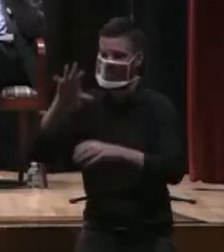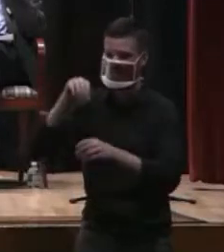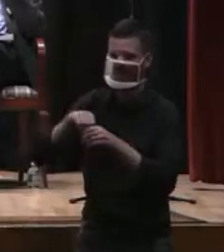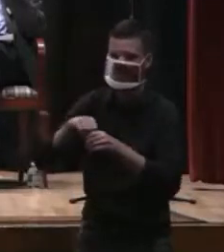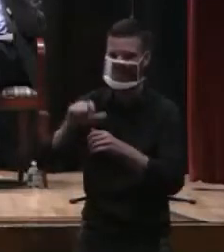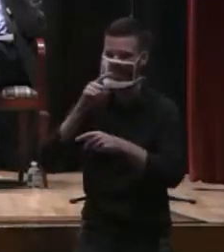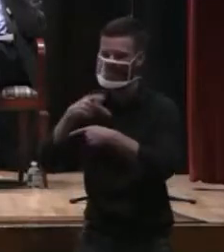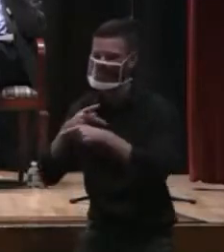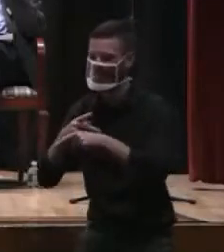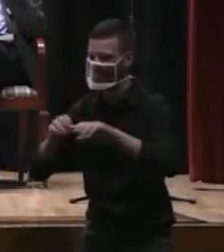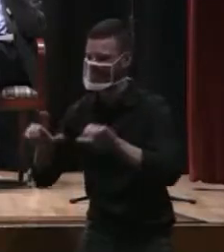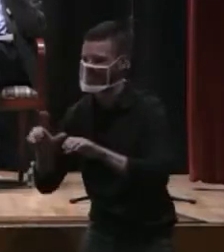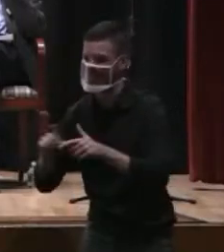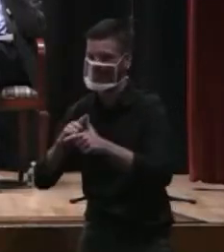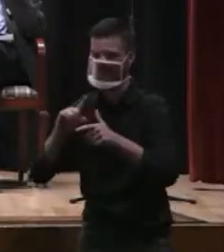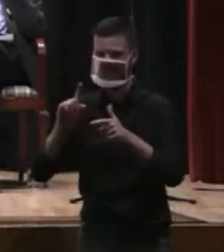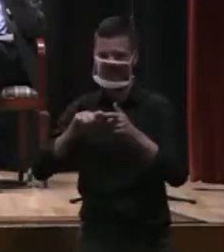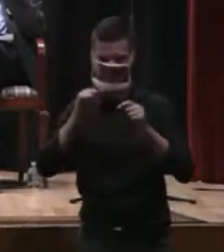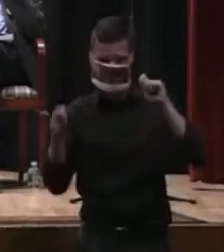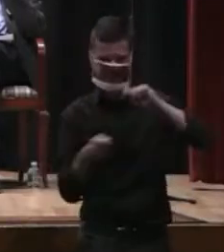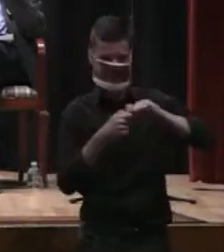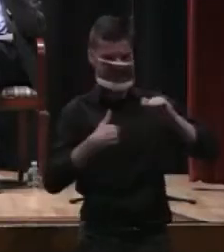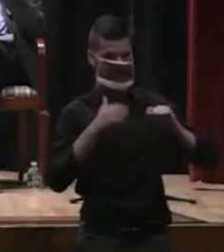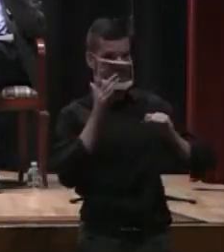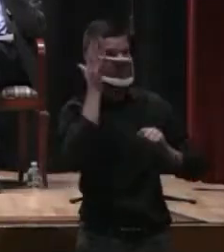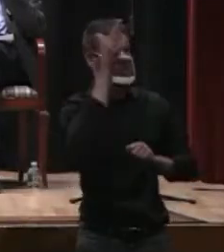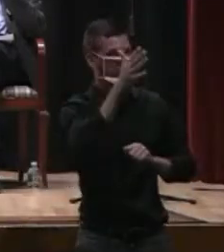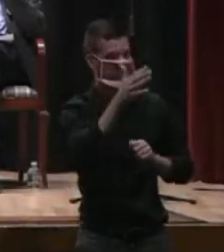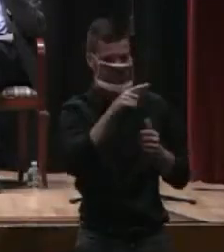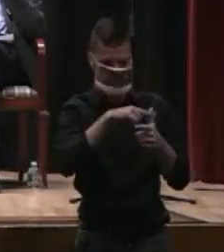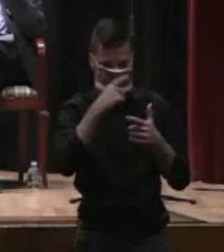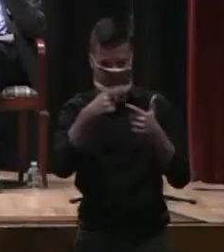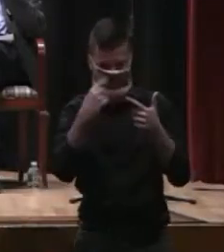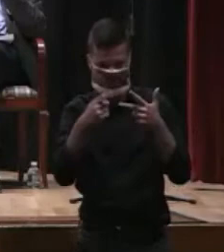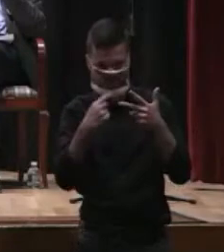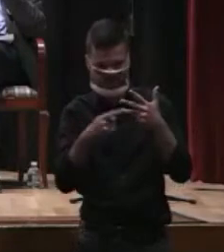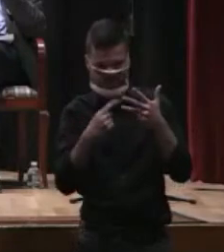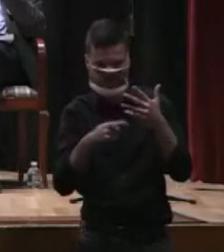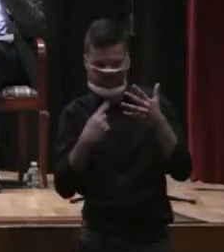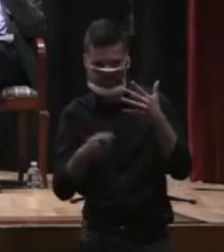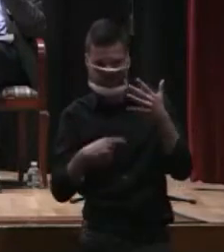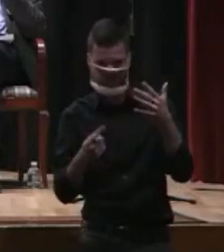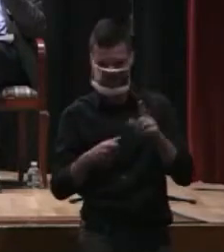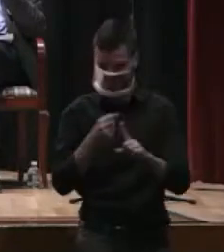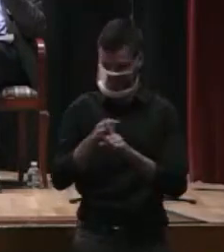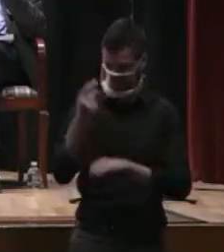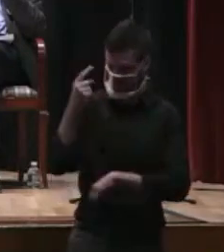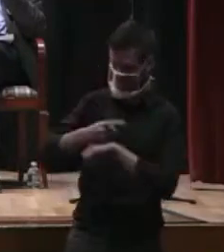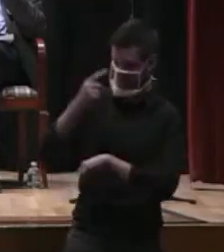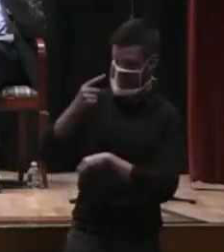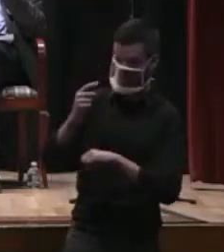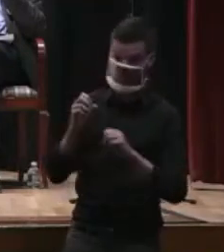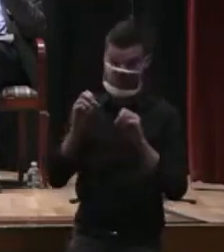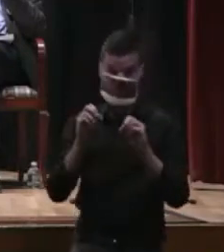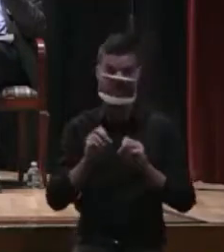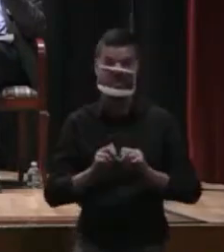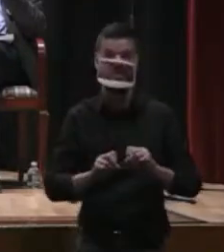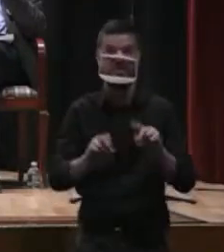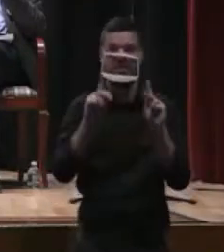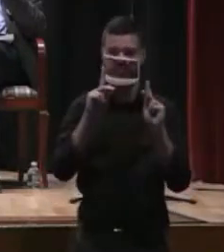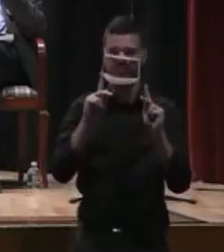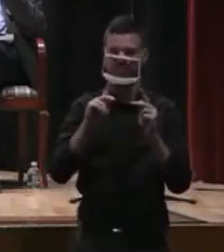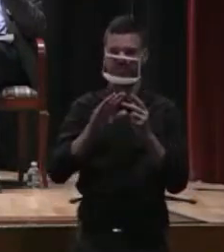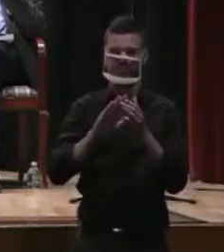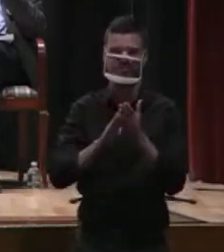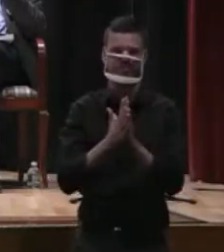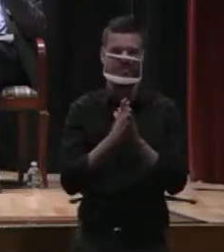and sabotaging my own future. And the list goes on. But then one day, the opportunity granted me the